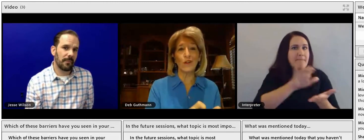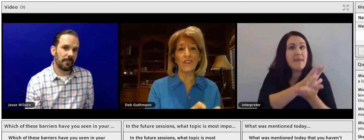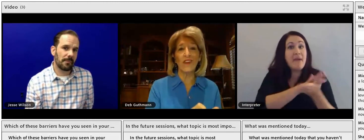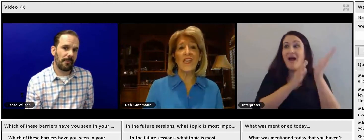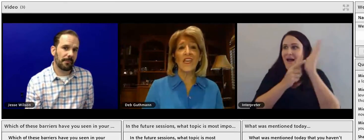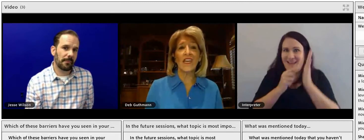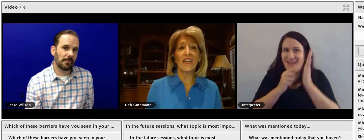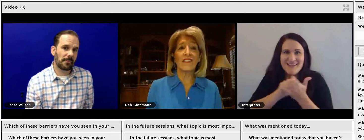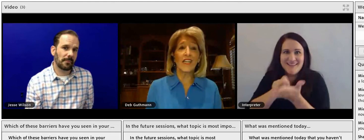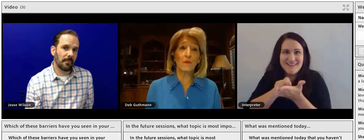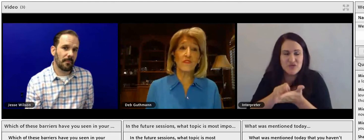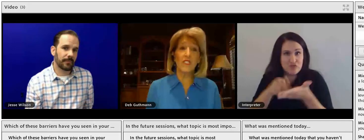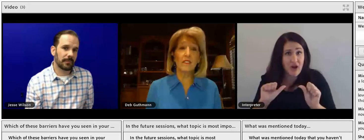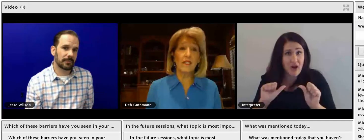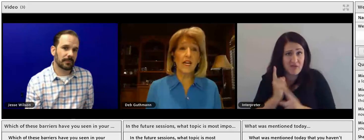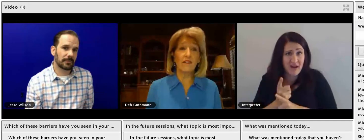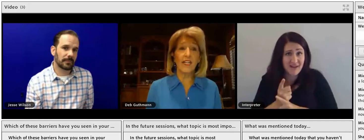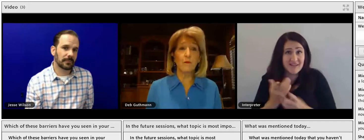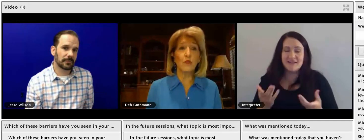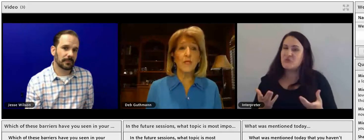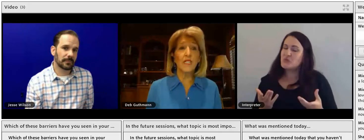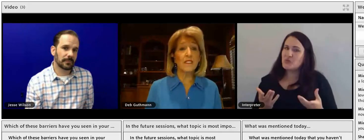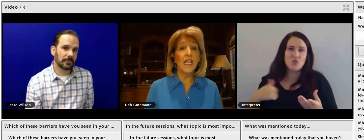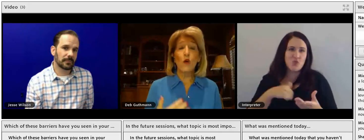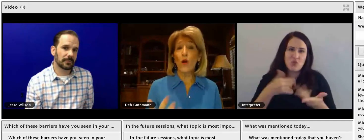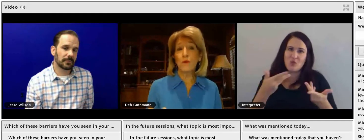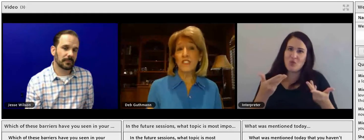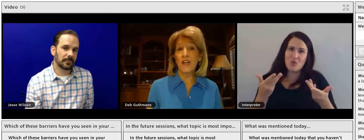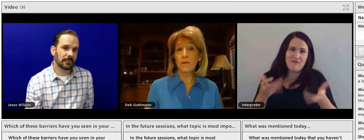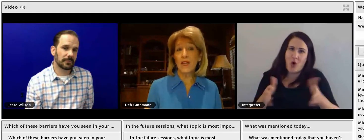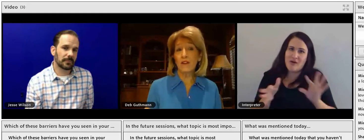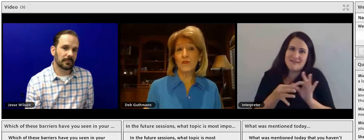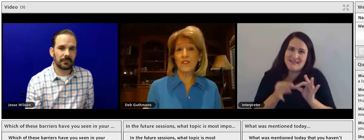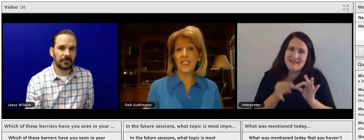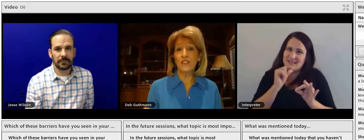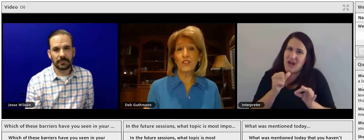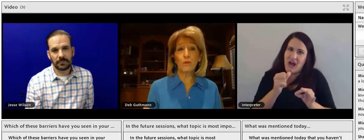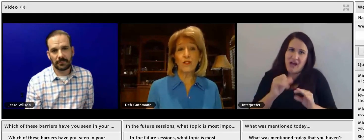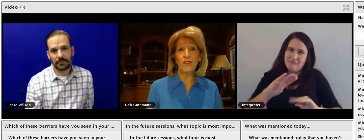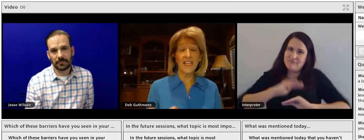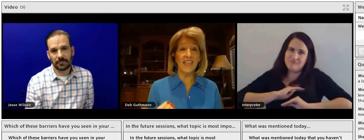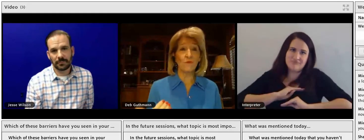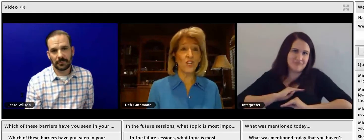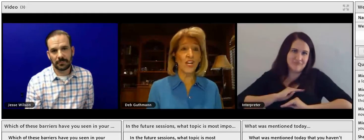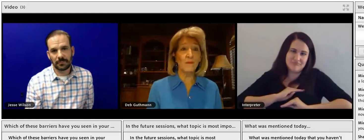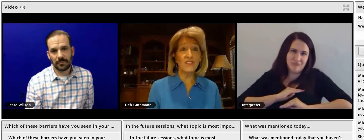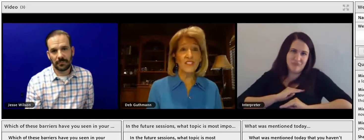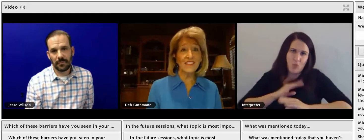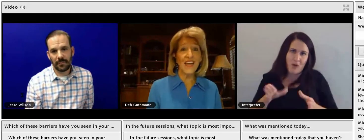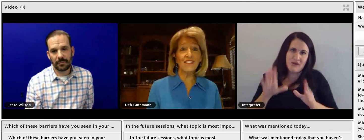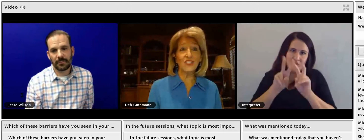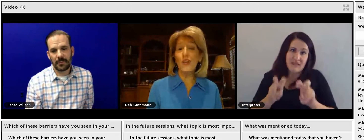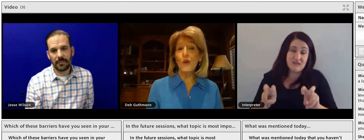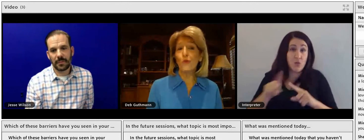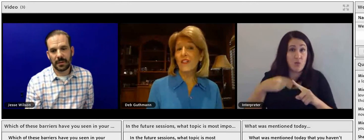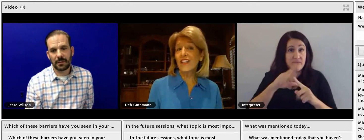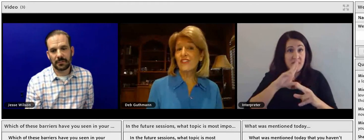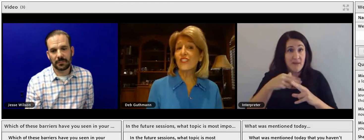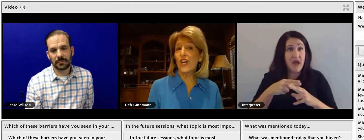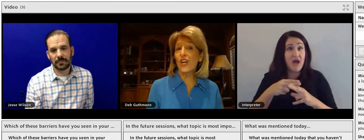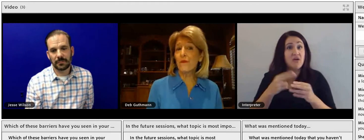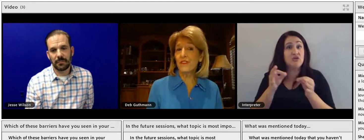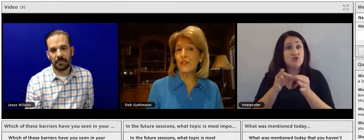and write back and forth. And as we've said, it's not a viable means. When we talk about using interpreters and talk about